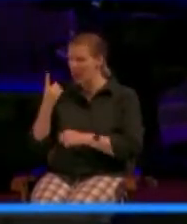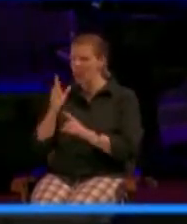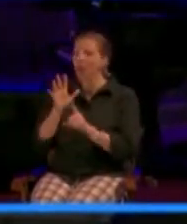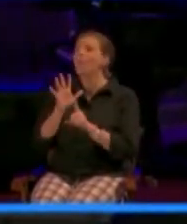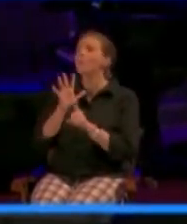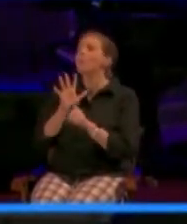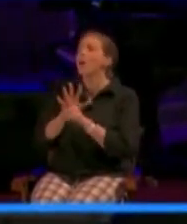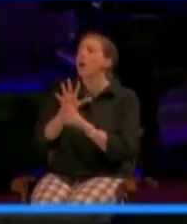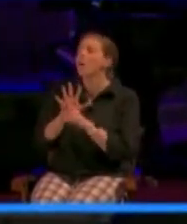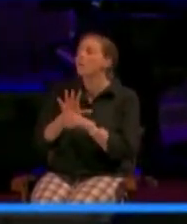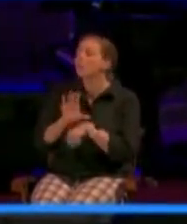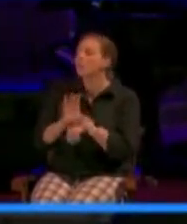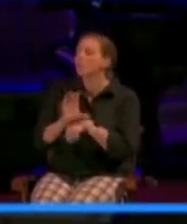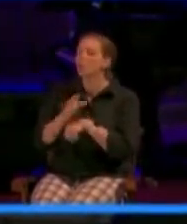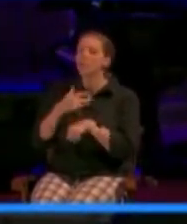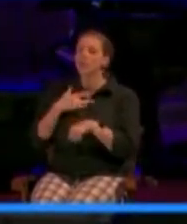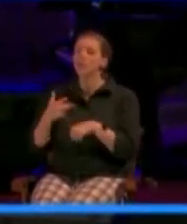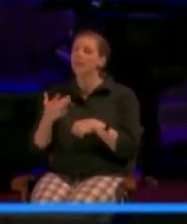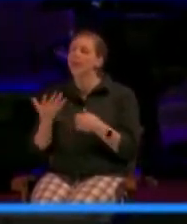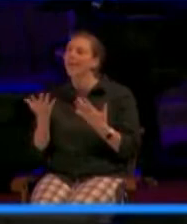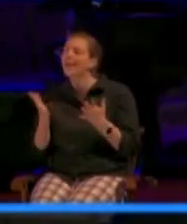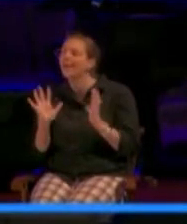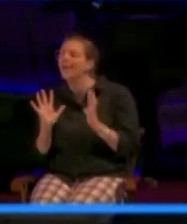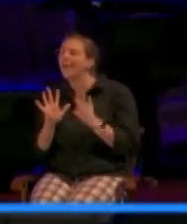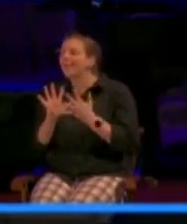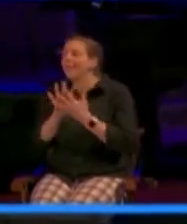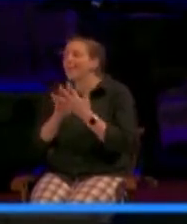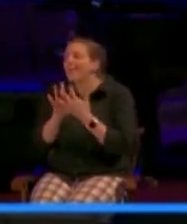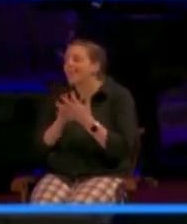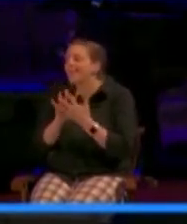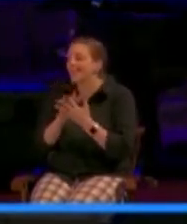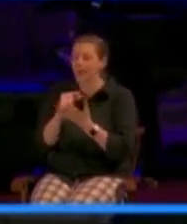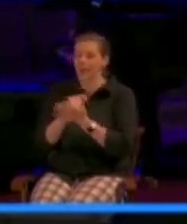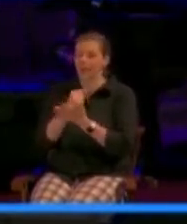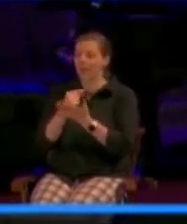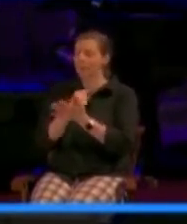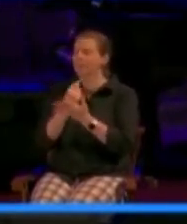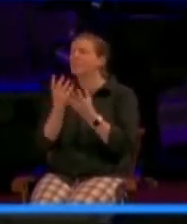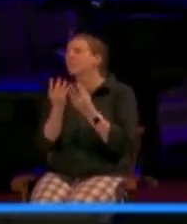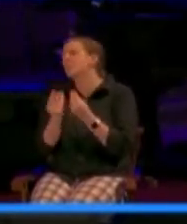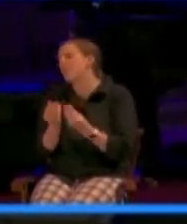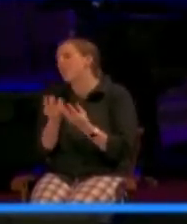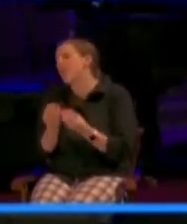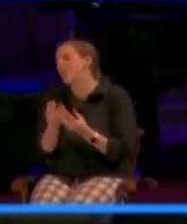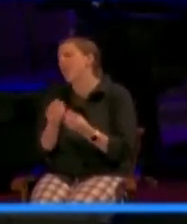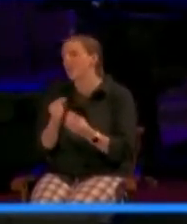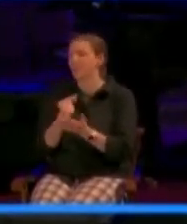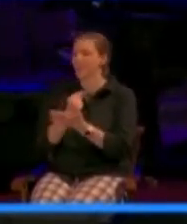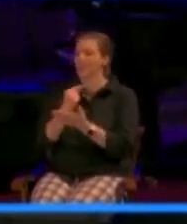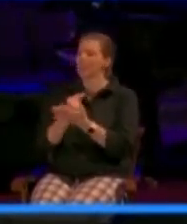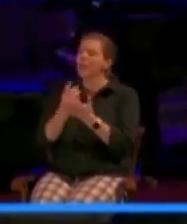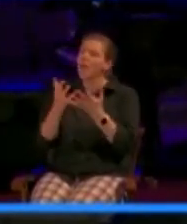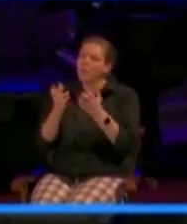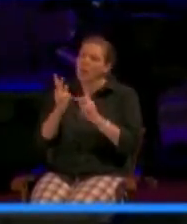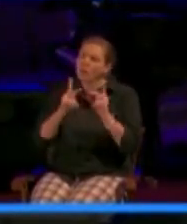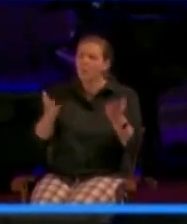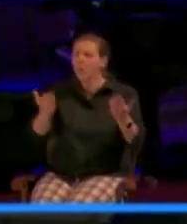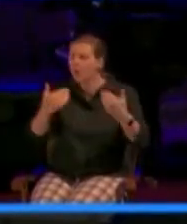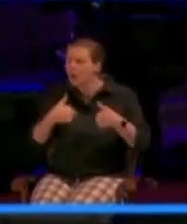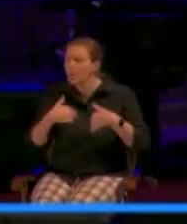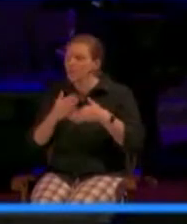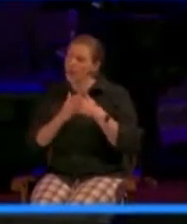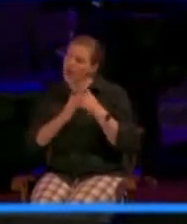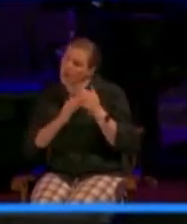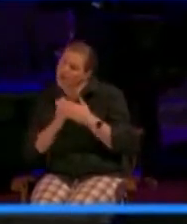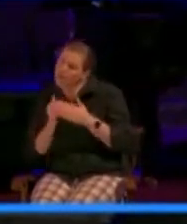the teaching of the gospel because we so want to see people come into the church and be baptized that we've often put more emphasis